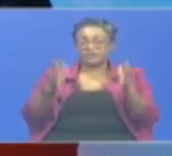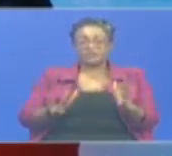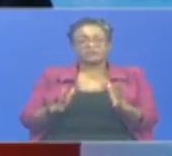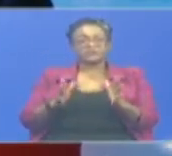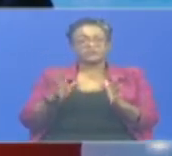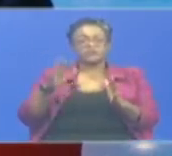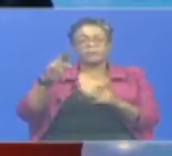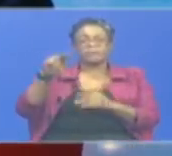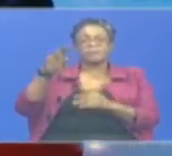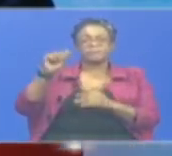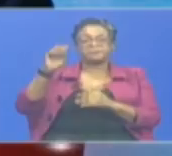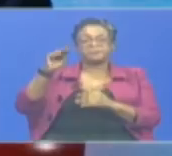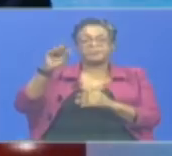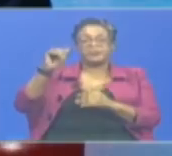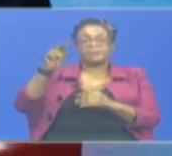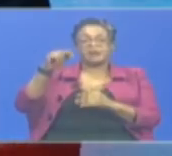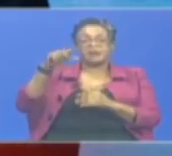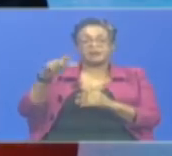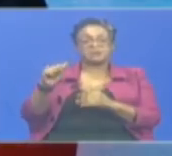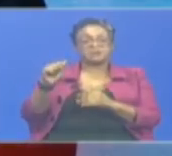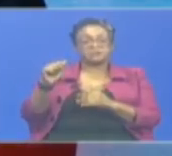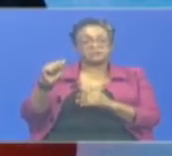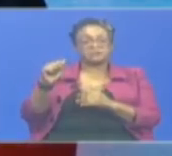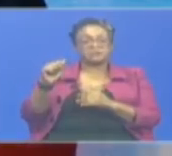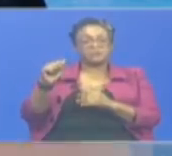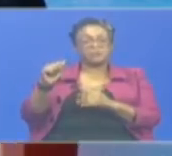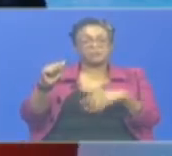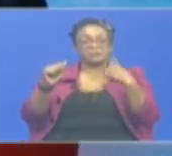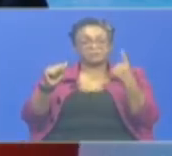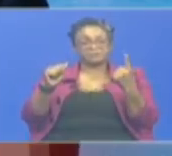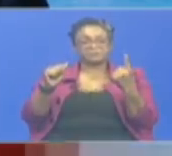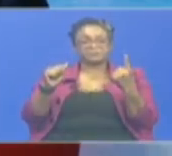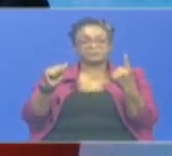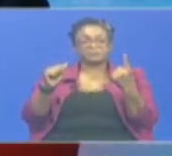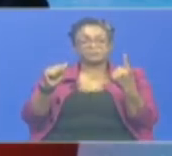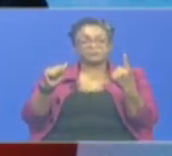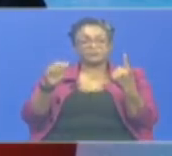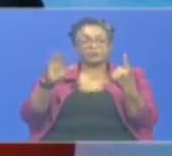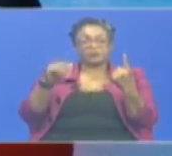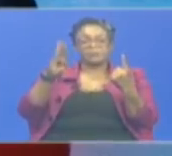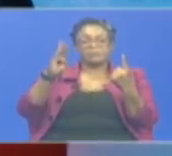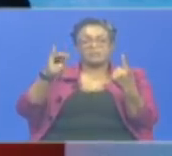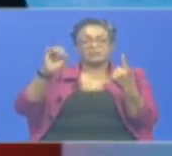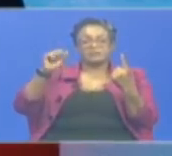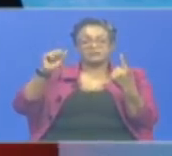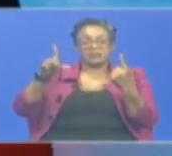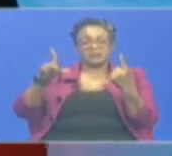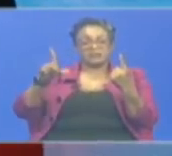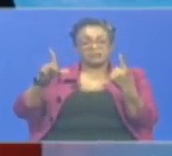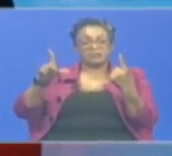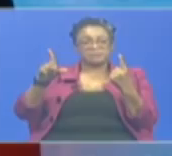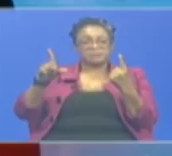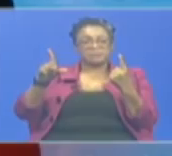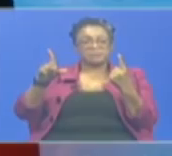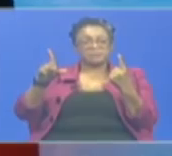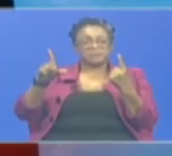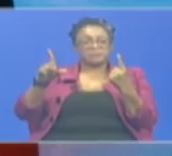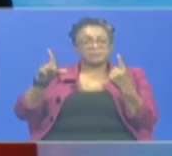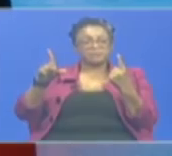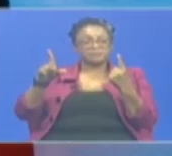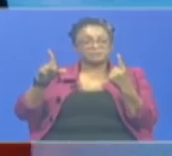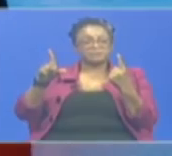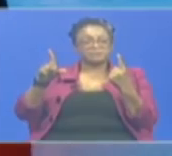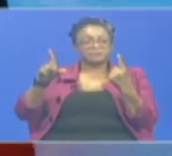Namanga border point, and 1 from Bisil in Kajiado Central.